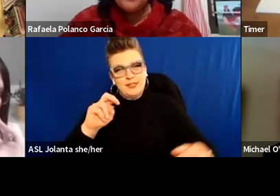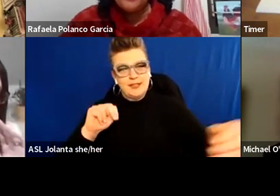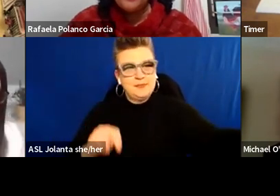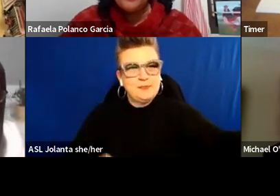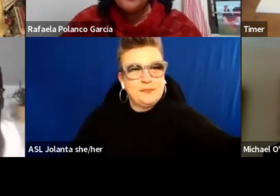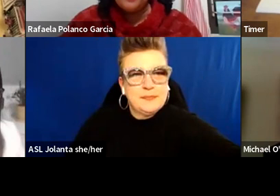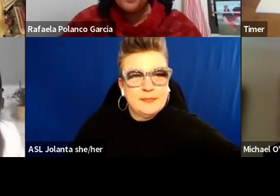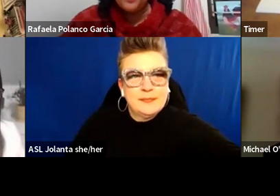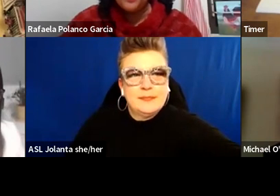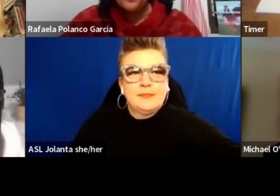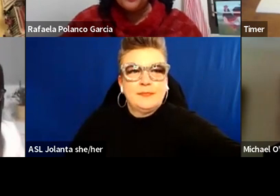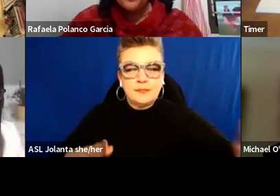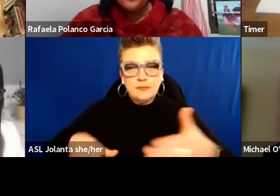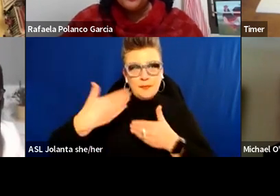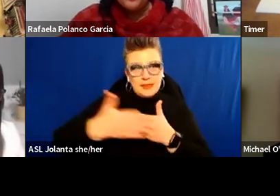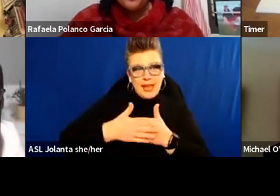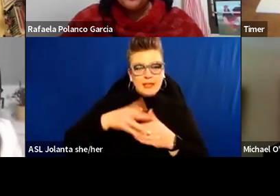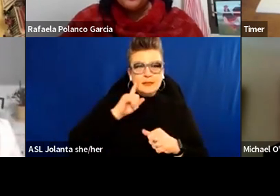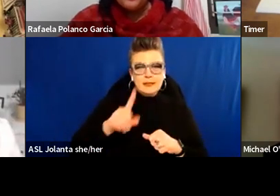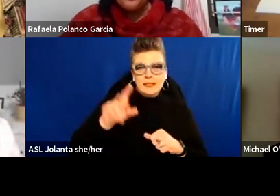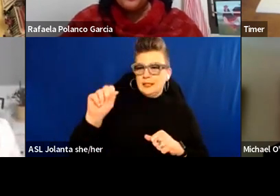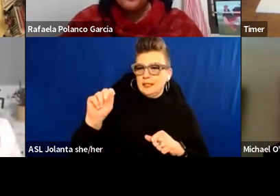our next speaker is skyla nichols